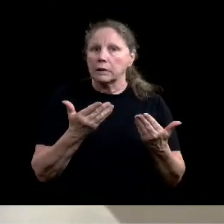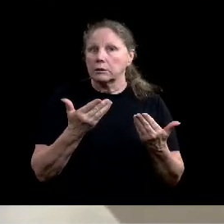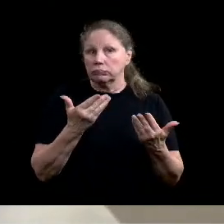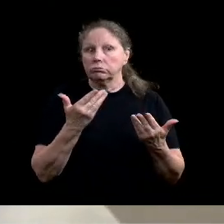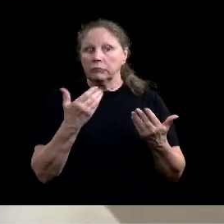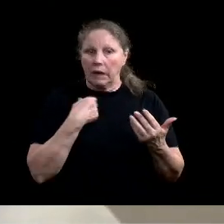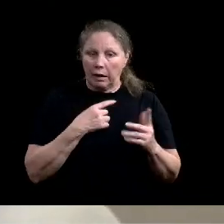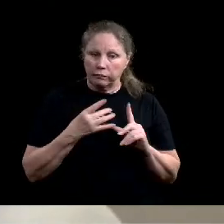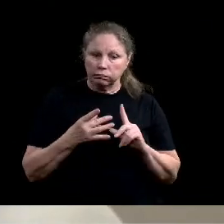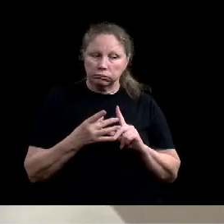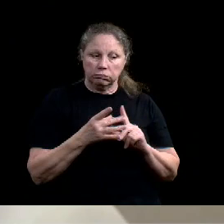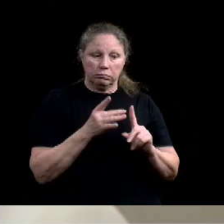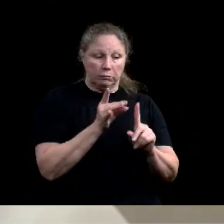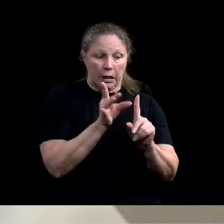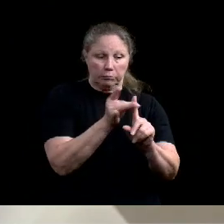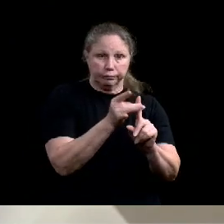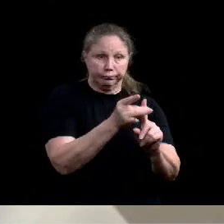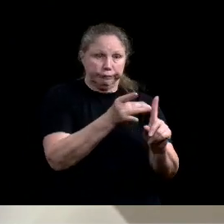having the virus.